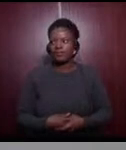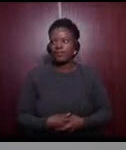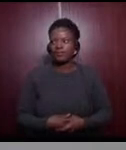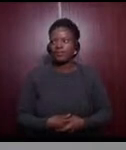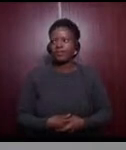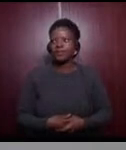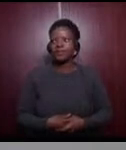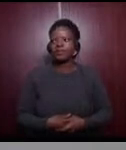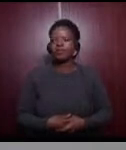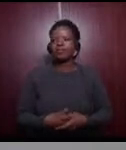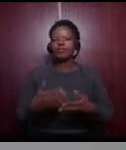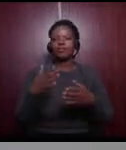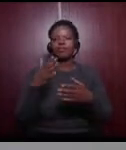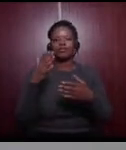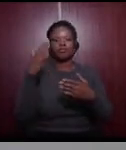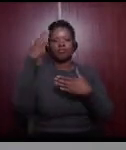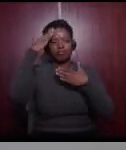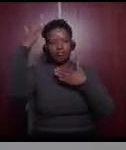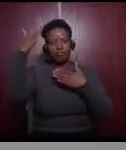Sanbona.